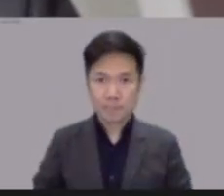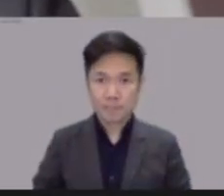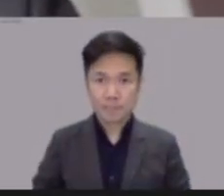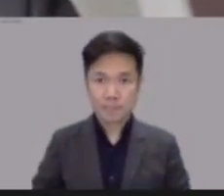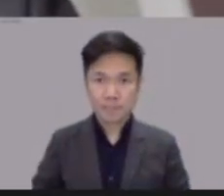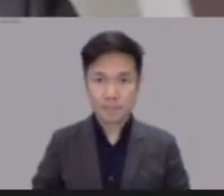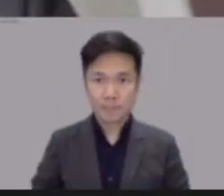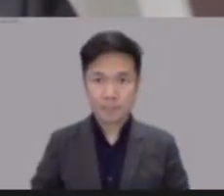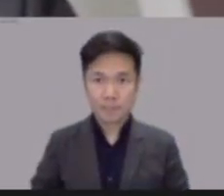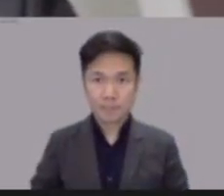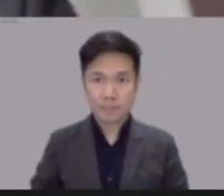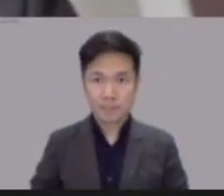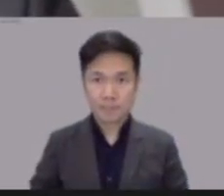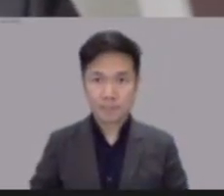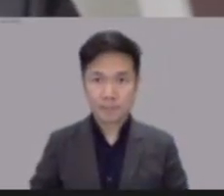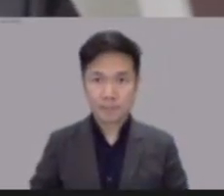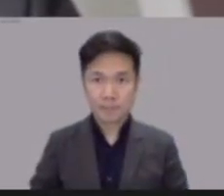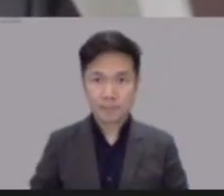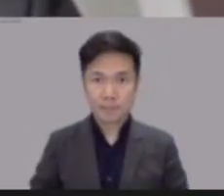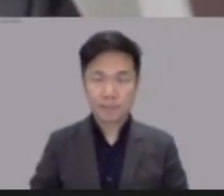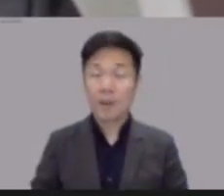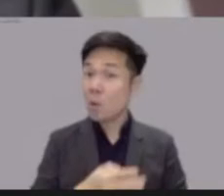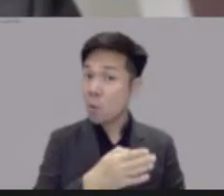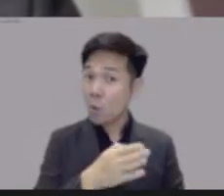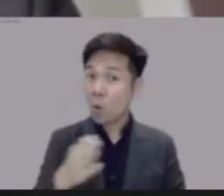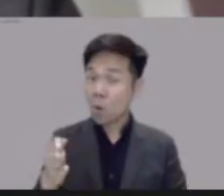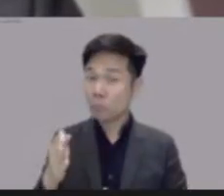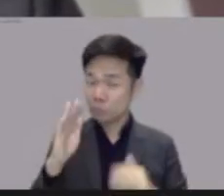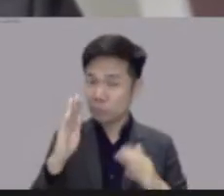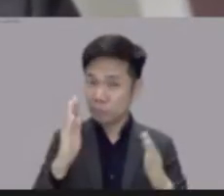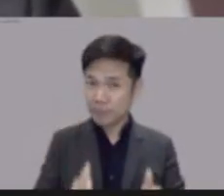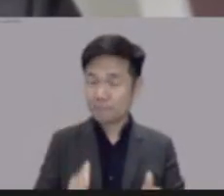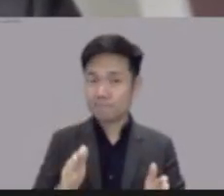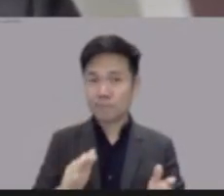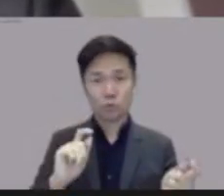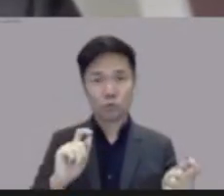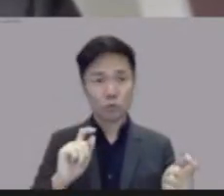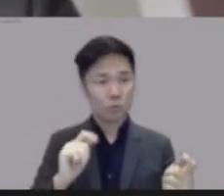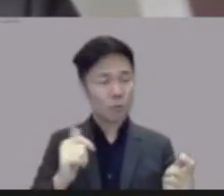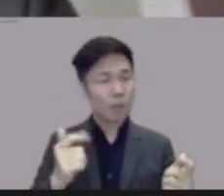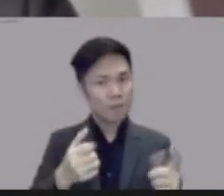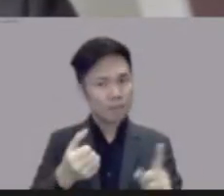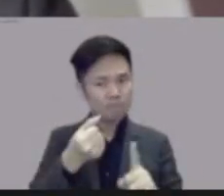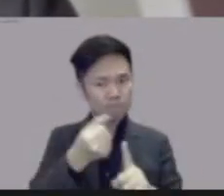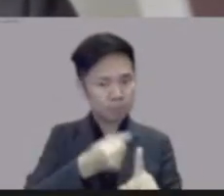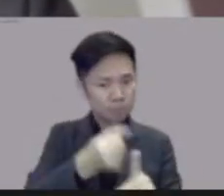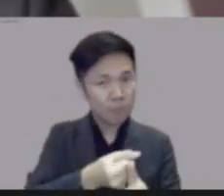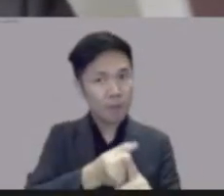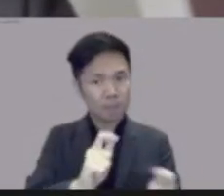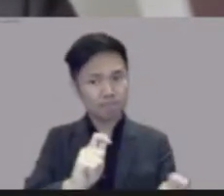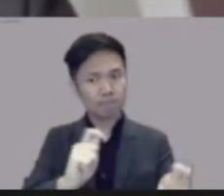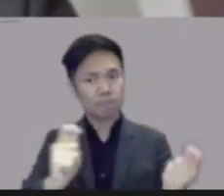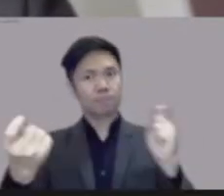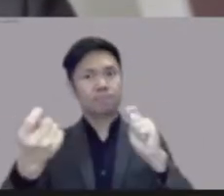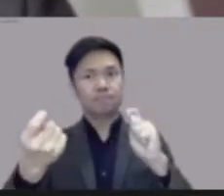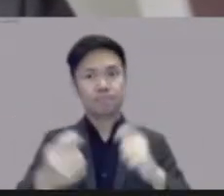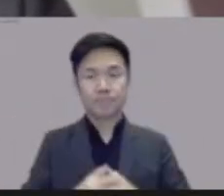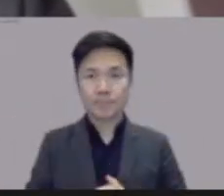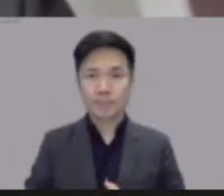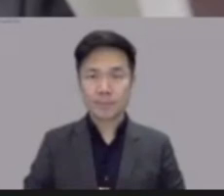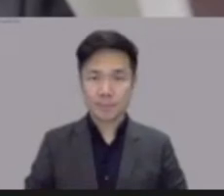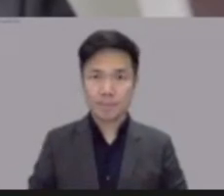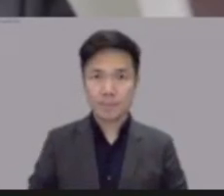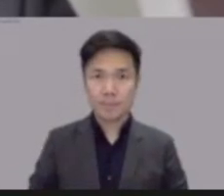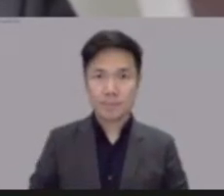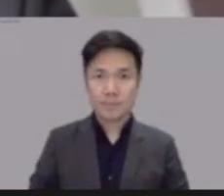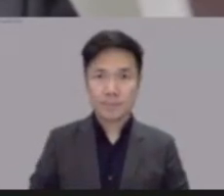investment in a better future for people and the planet Asia Pacific region has already shown a great promise as